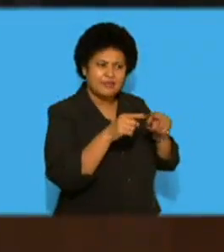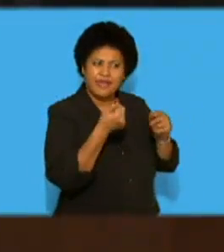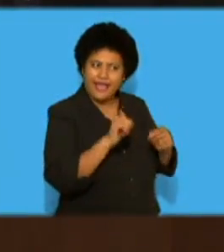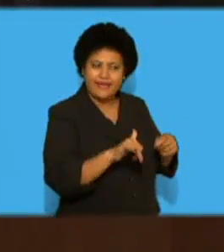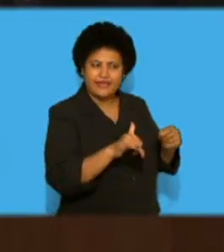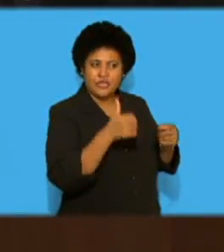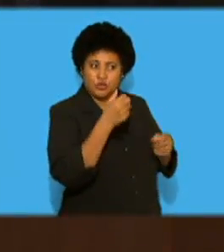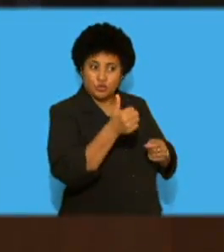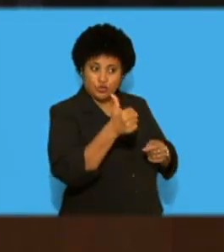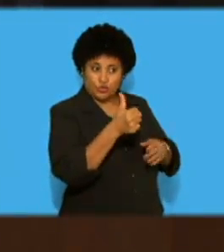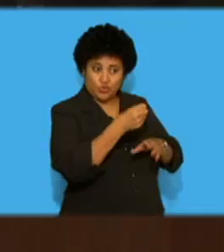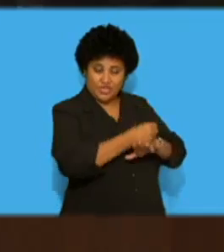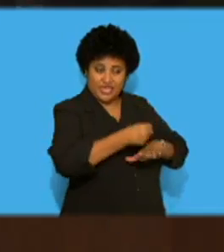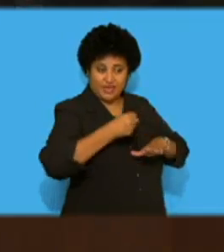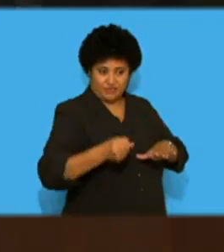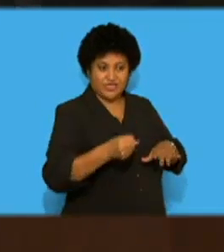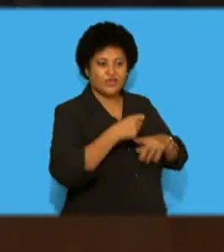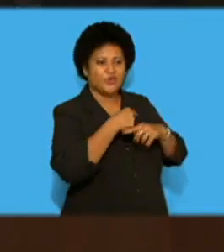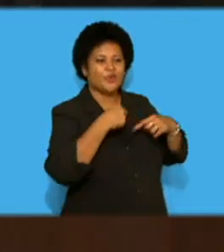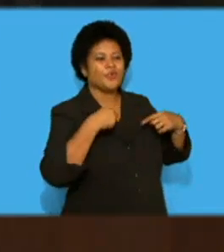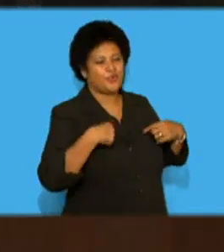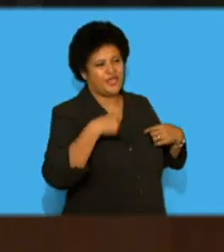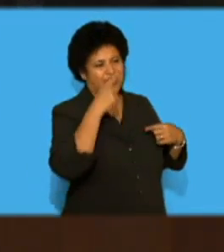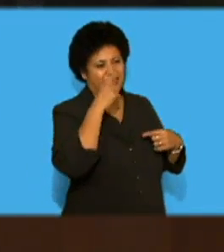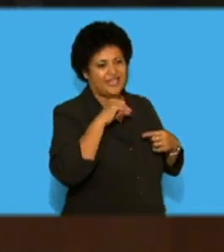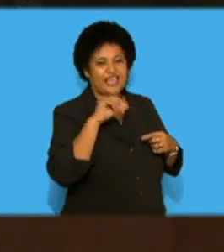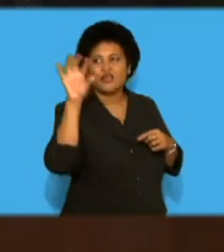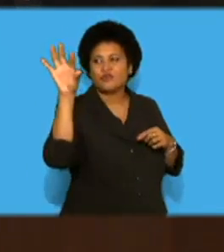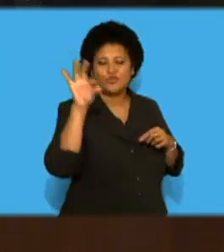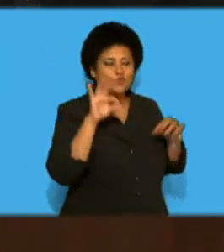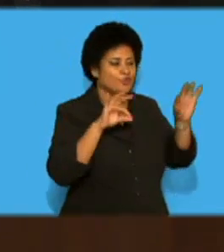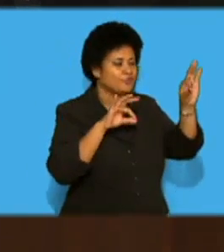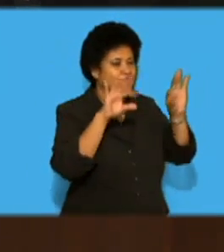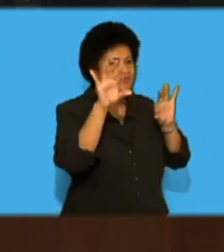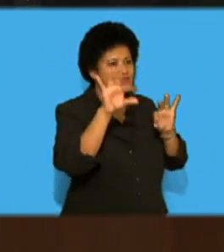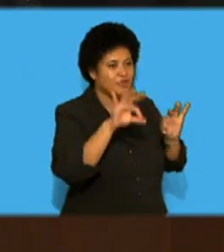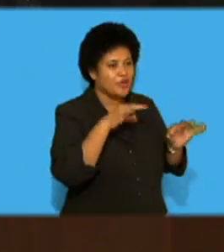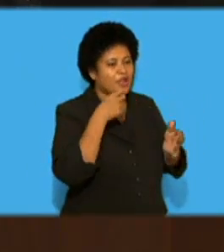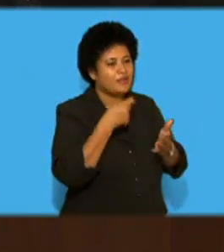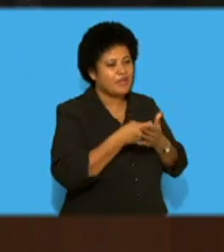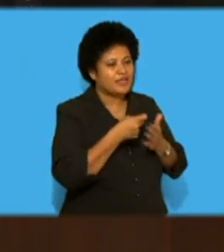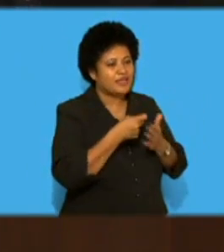Speaker, we would be able to source money from within the allocated budget for that year.